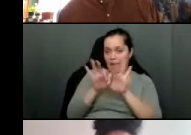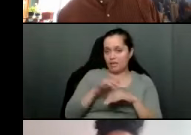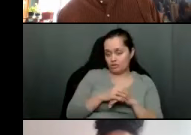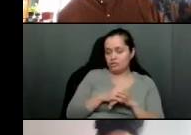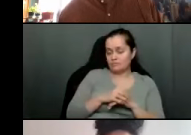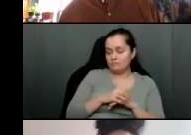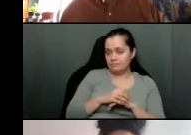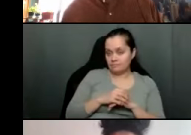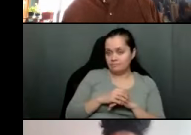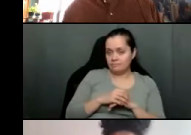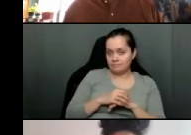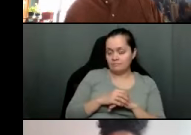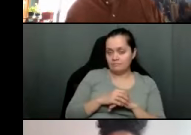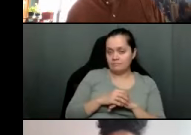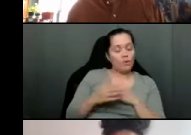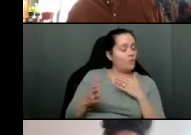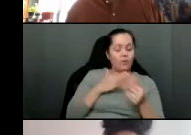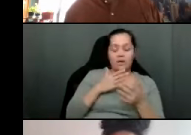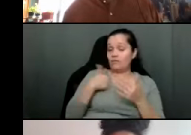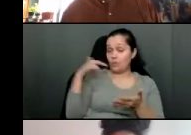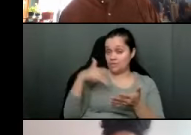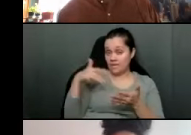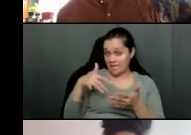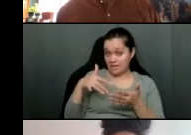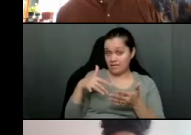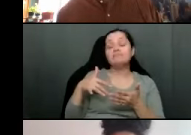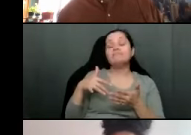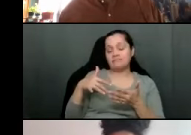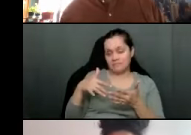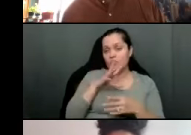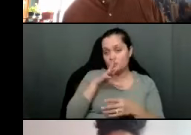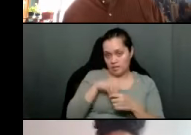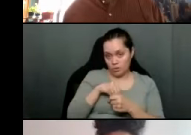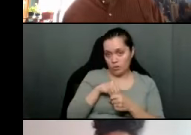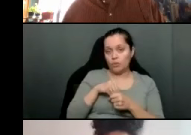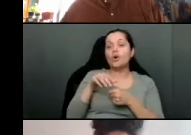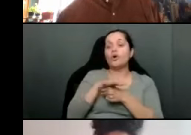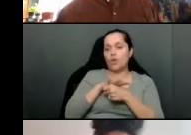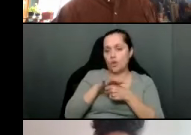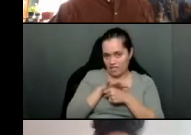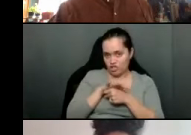matters. Whatever we study, we include the location.